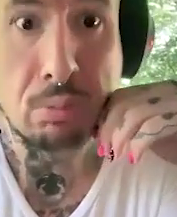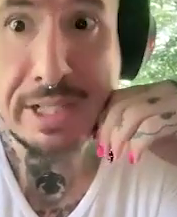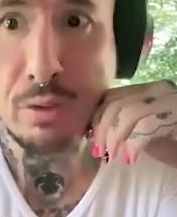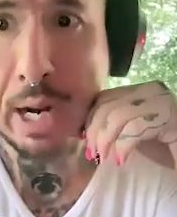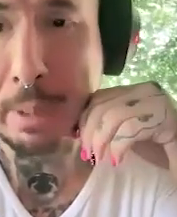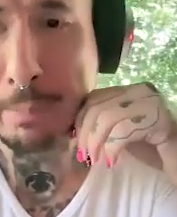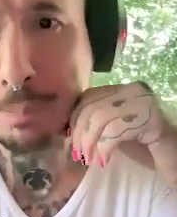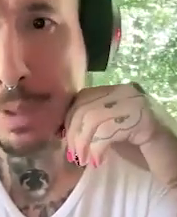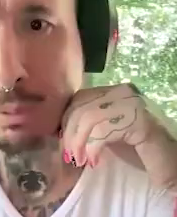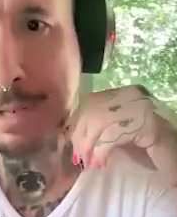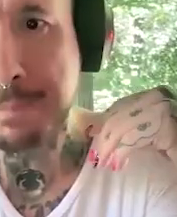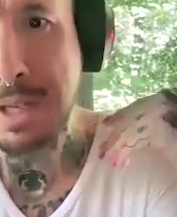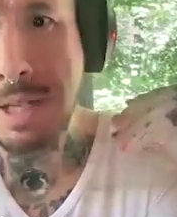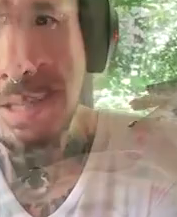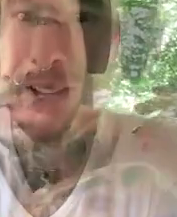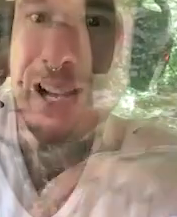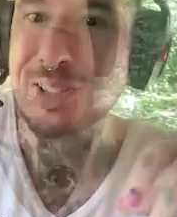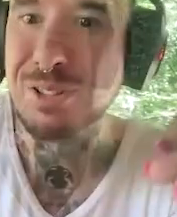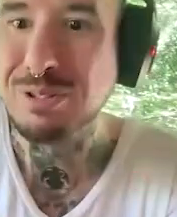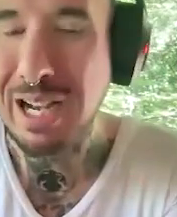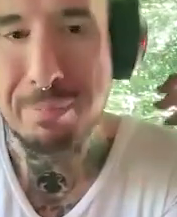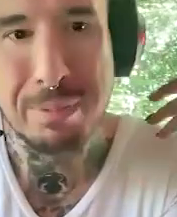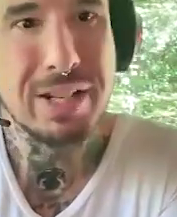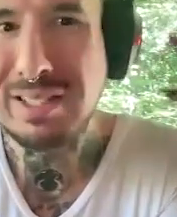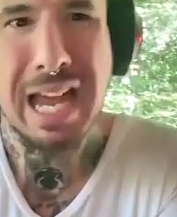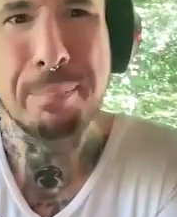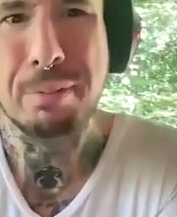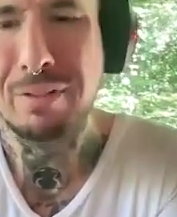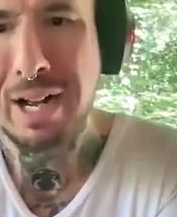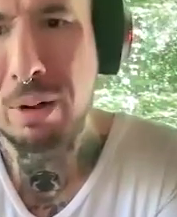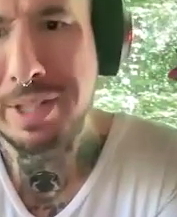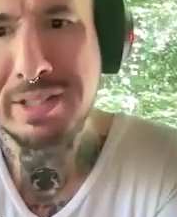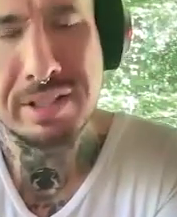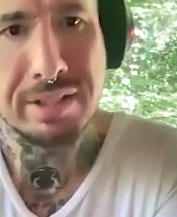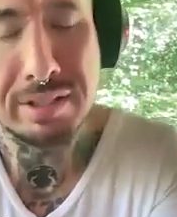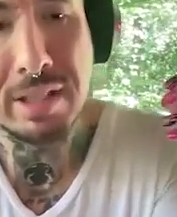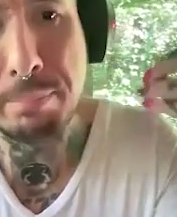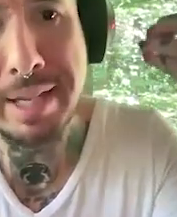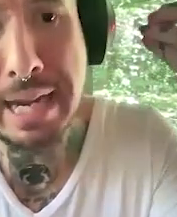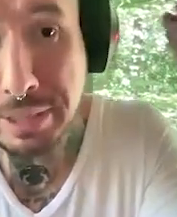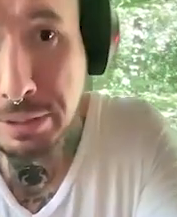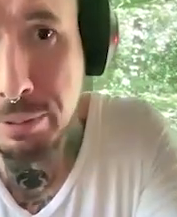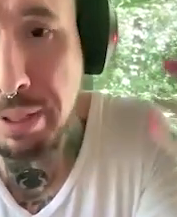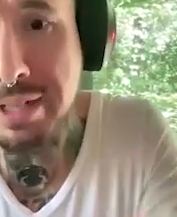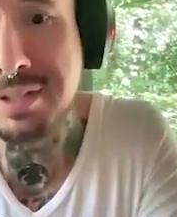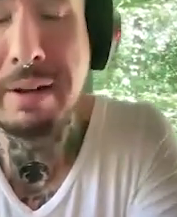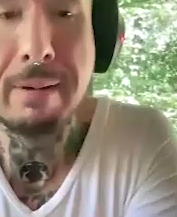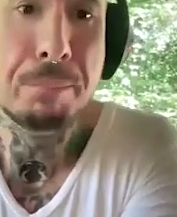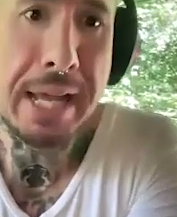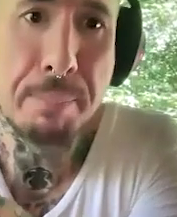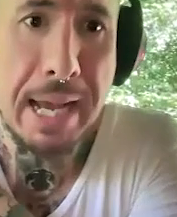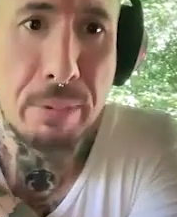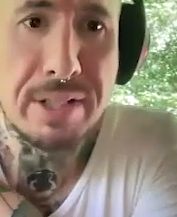disproportionate rates of trauma, right? And so I'm a living example of how these statistics can play out in good